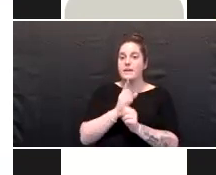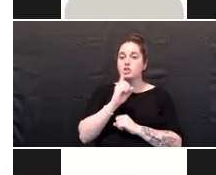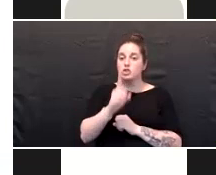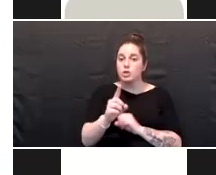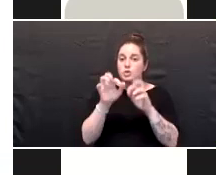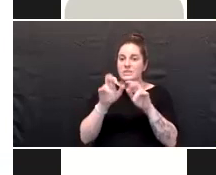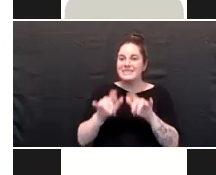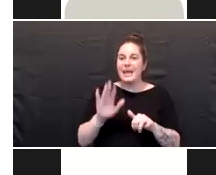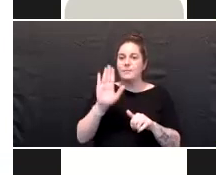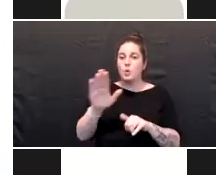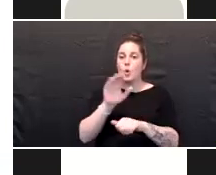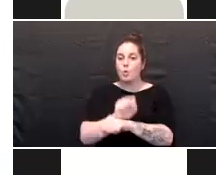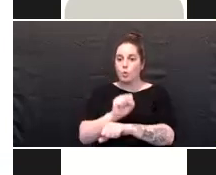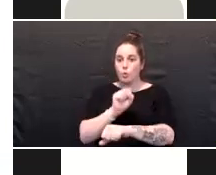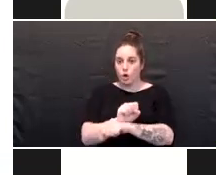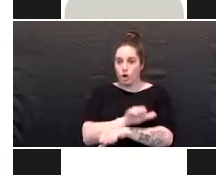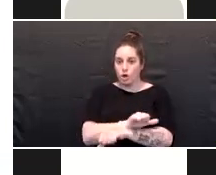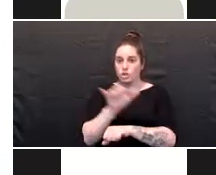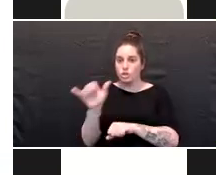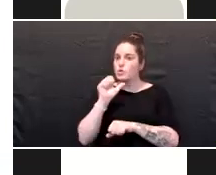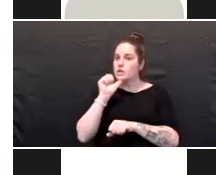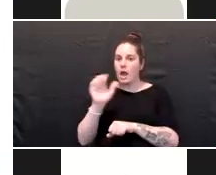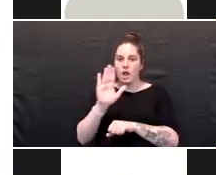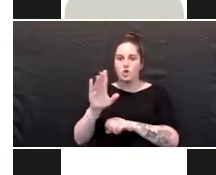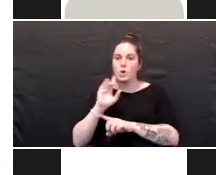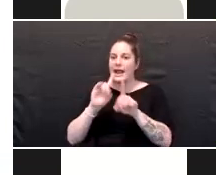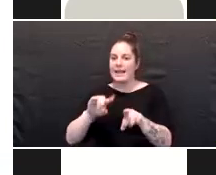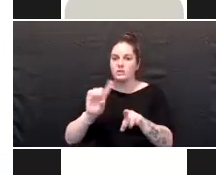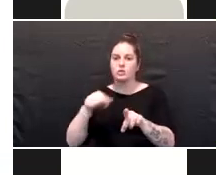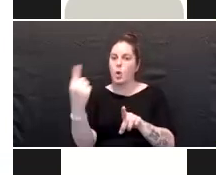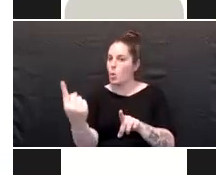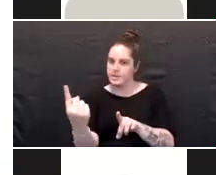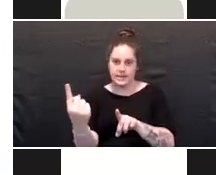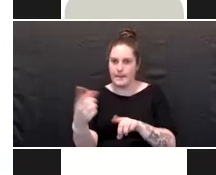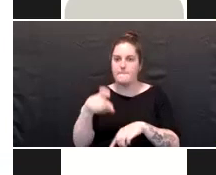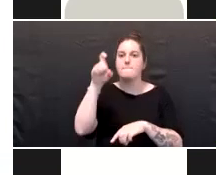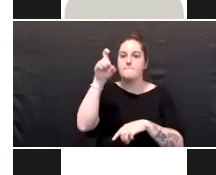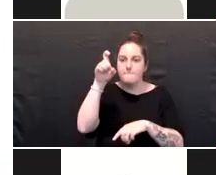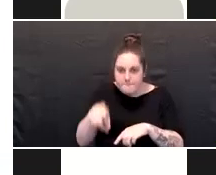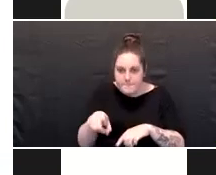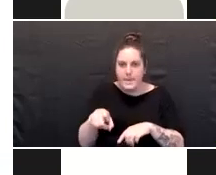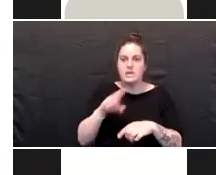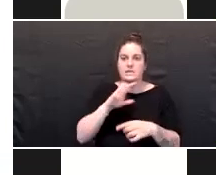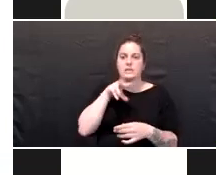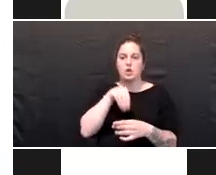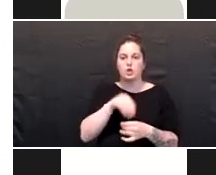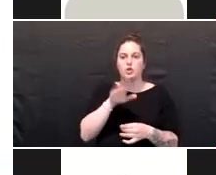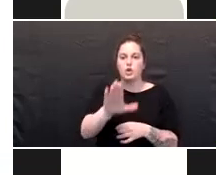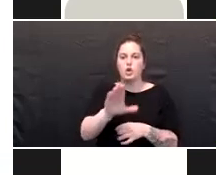just your answers, your work and your answer in the space provided.